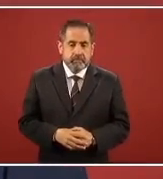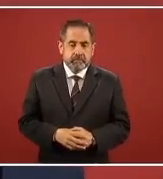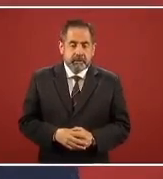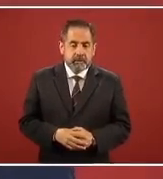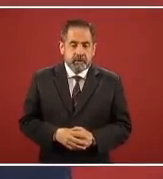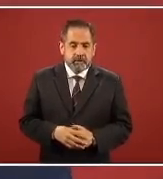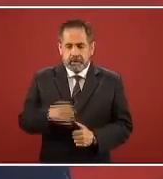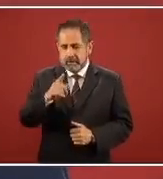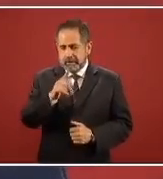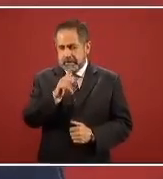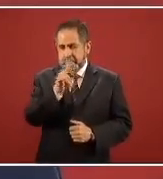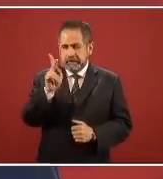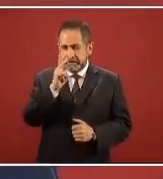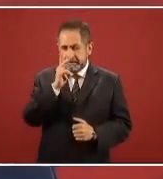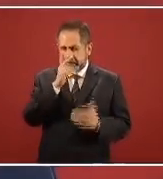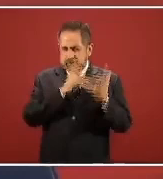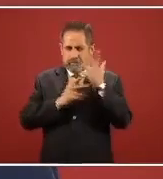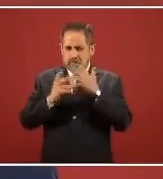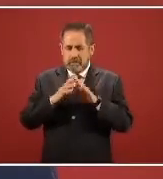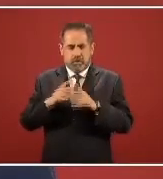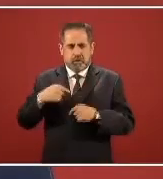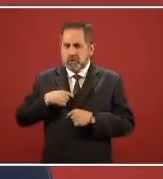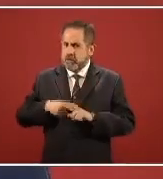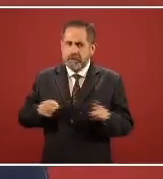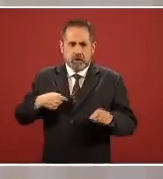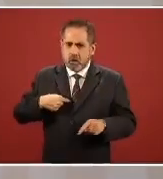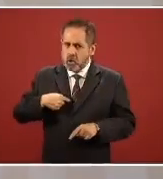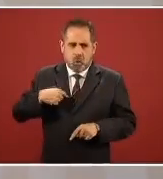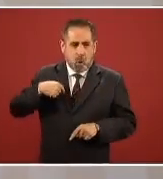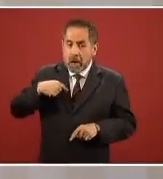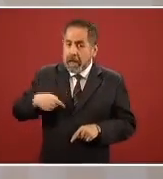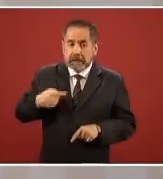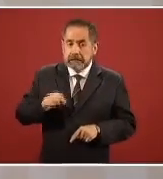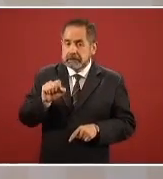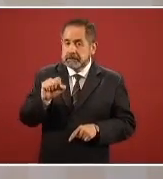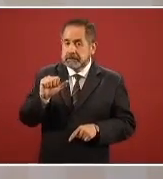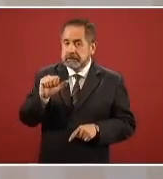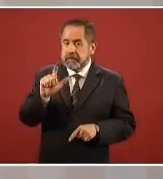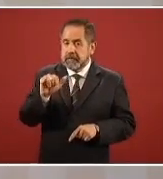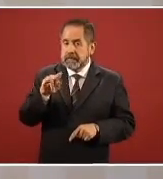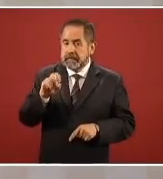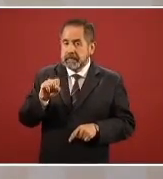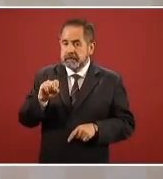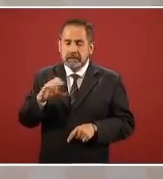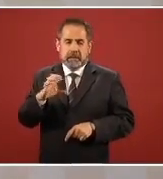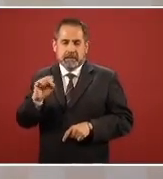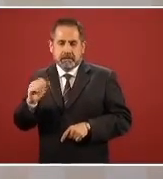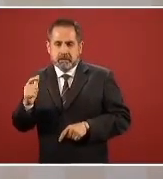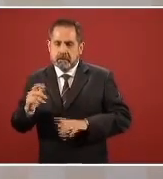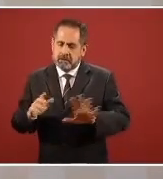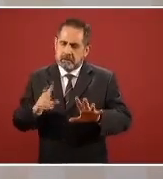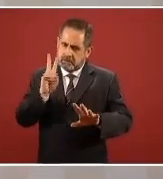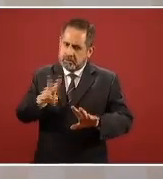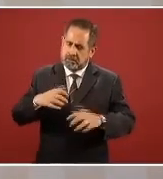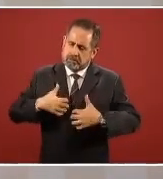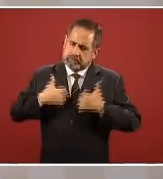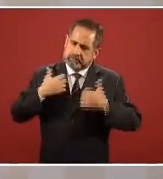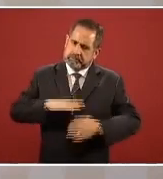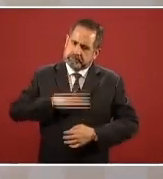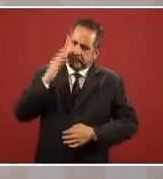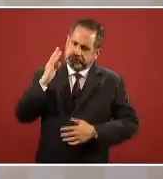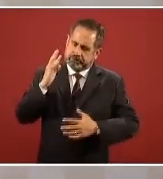Nos confunden. You're confusing no us. I am not, o sea, Salinas. Dios, si calienta eso. Yes, that makes, o sea,